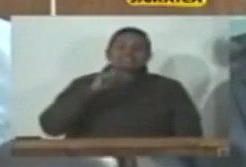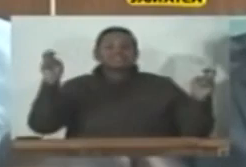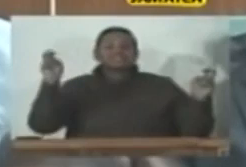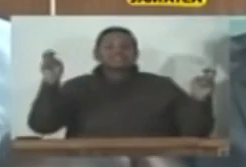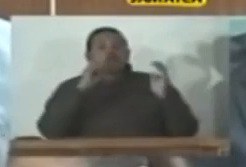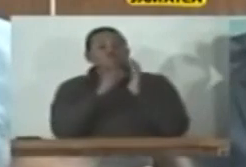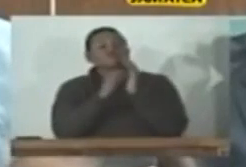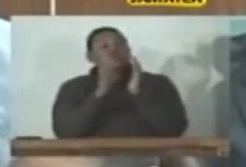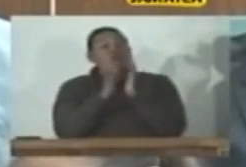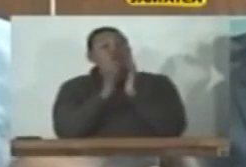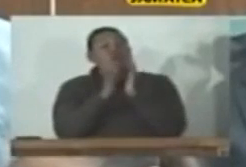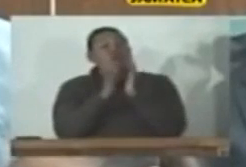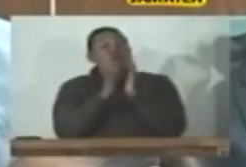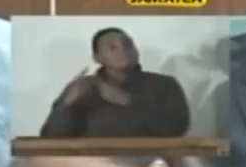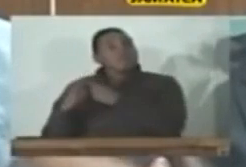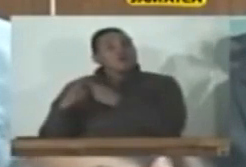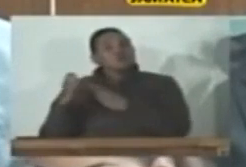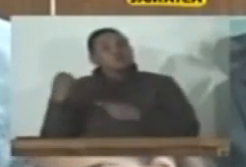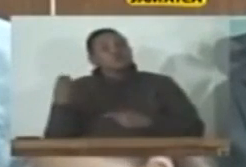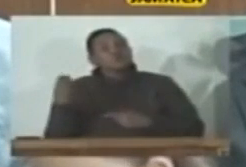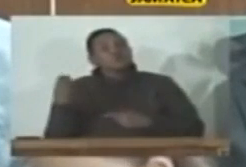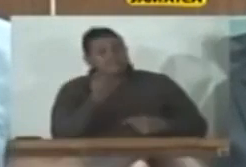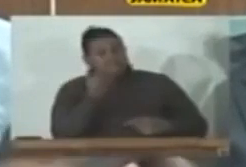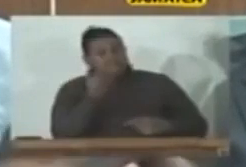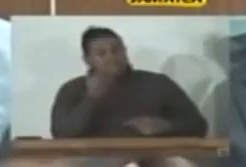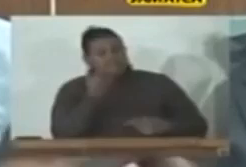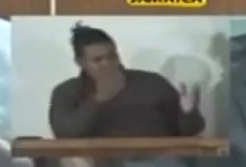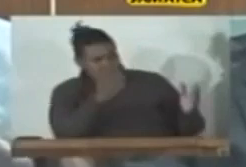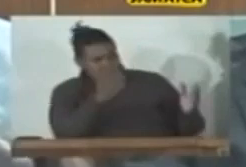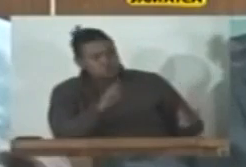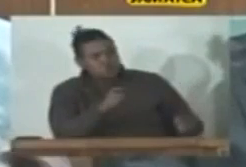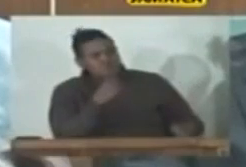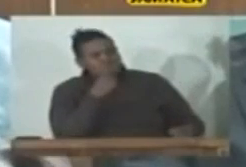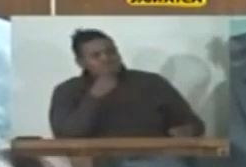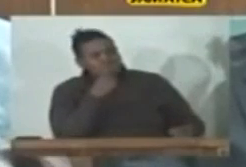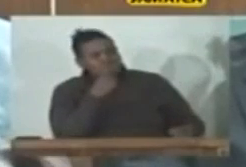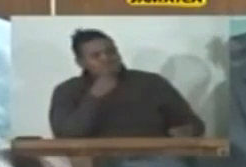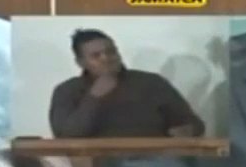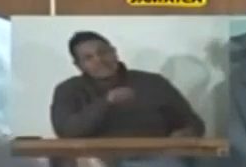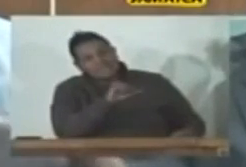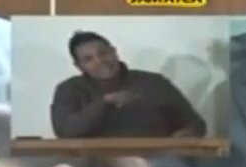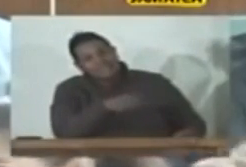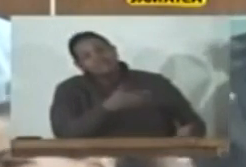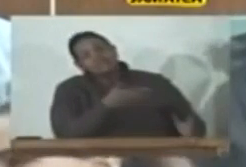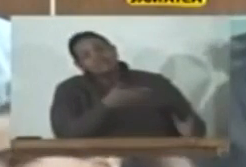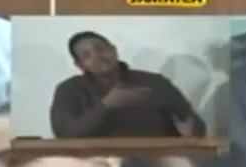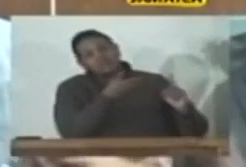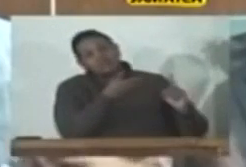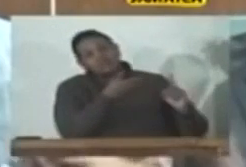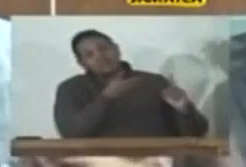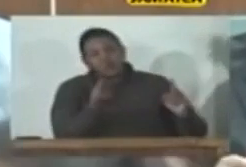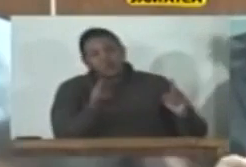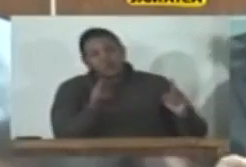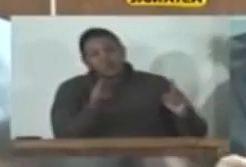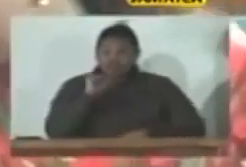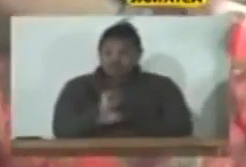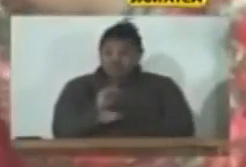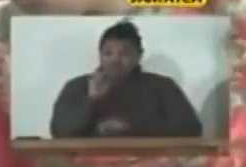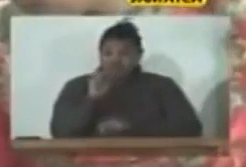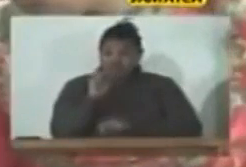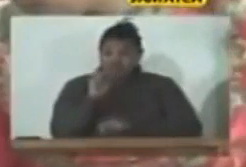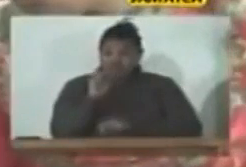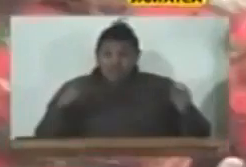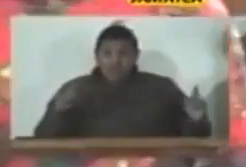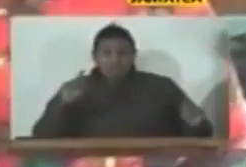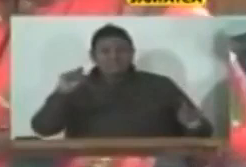Mr. Speaker, in real terms, the taxes paid by the Jamaican people have increased very